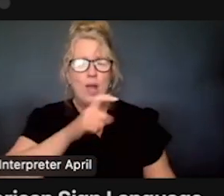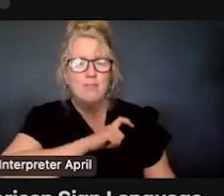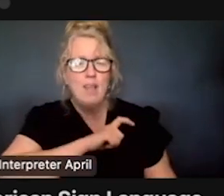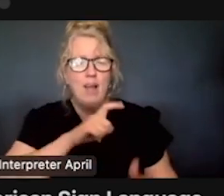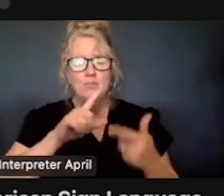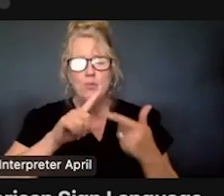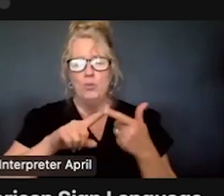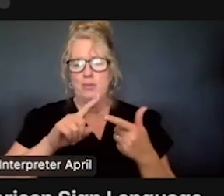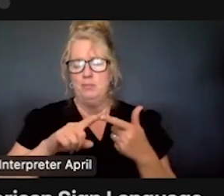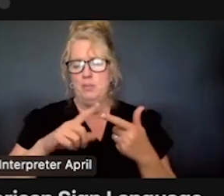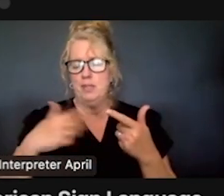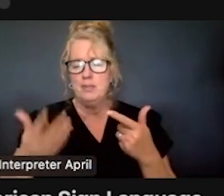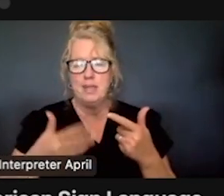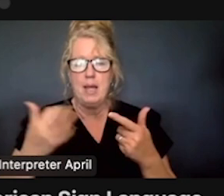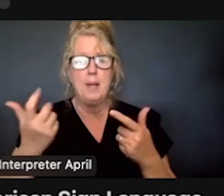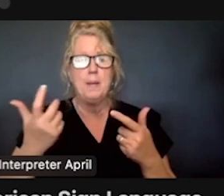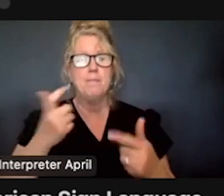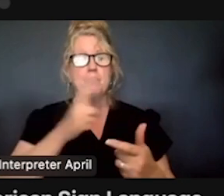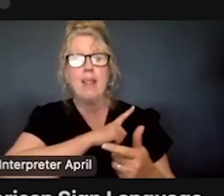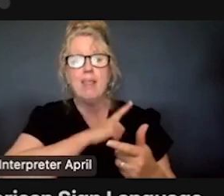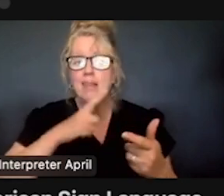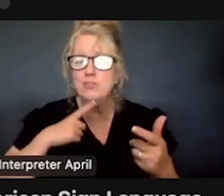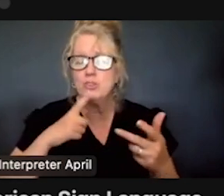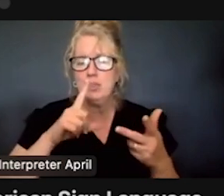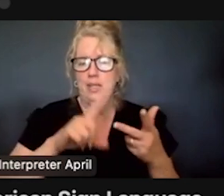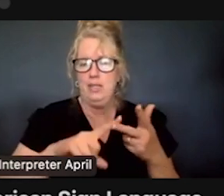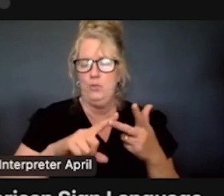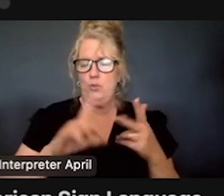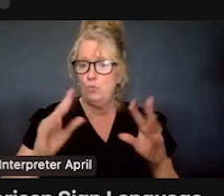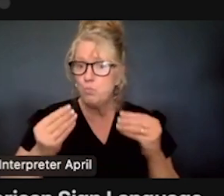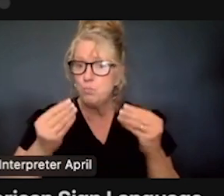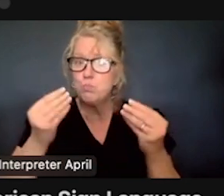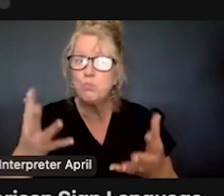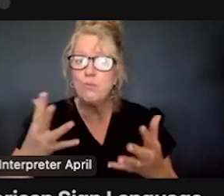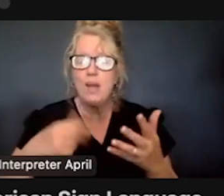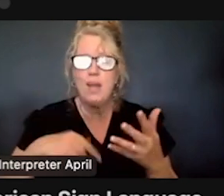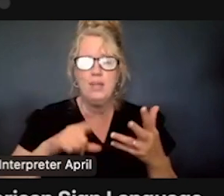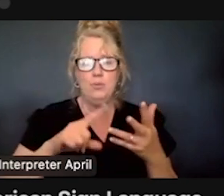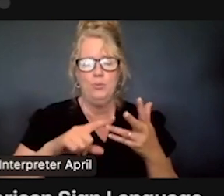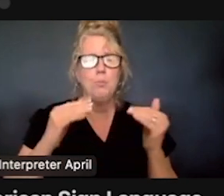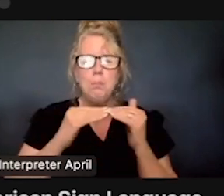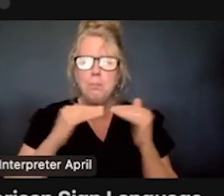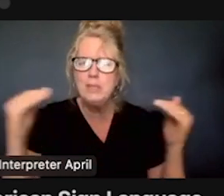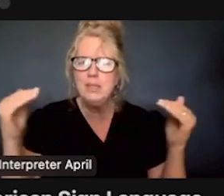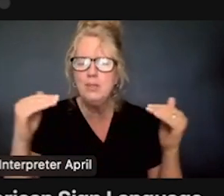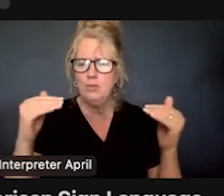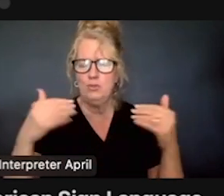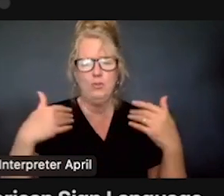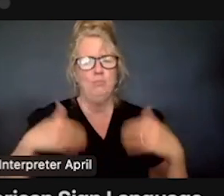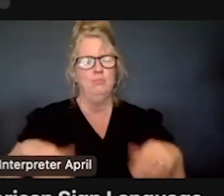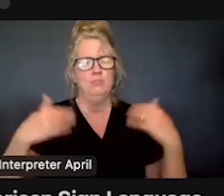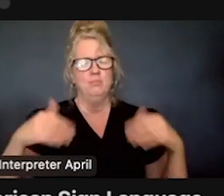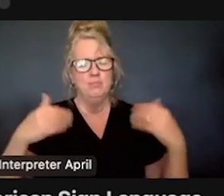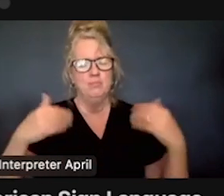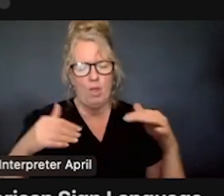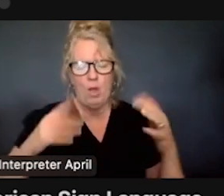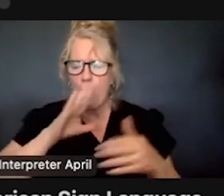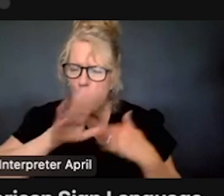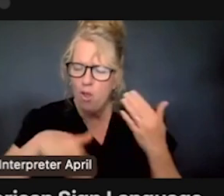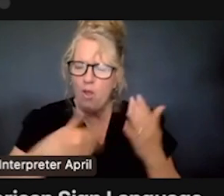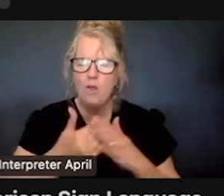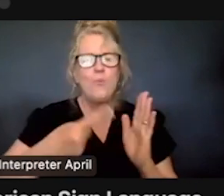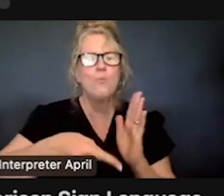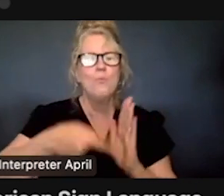or legislatures or providers, peers, all be in one place once a